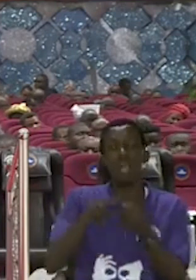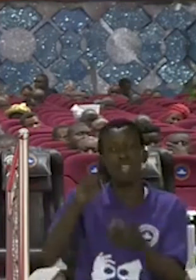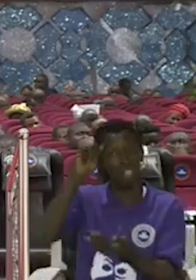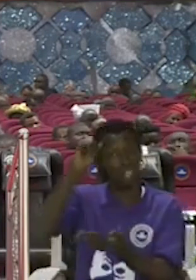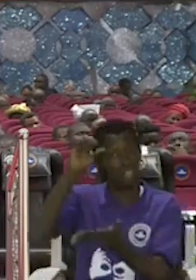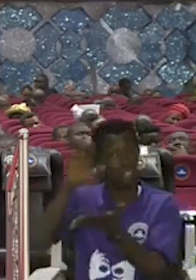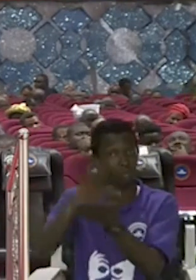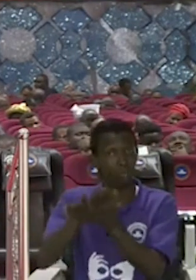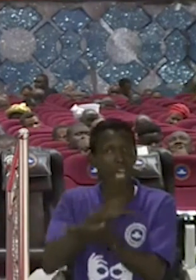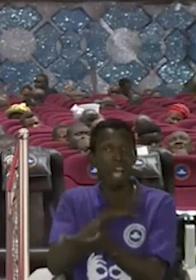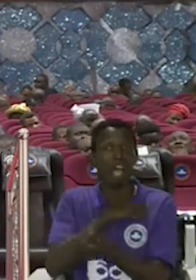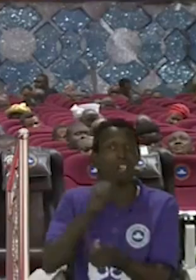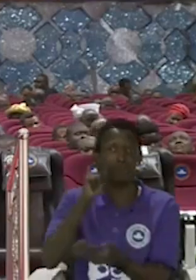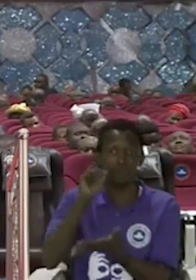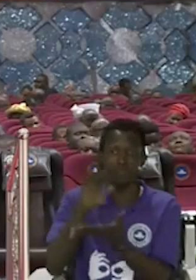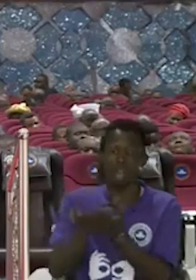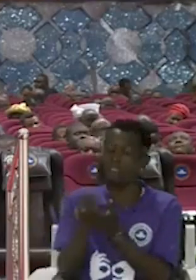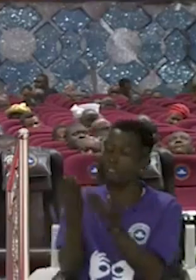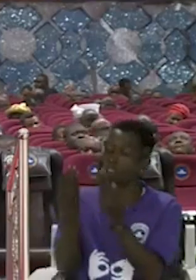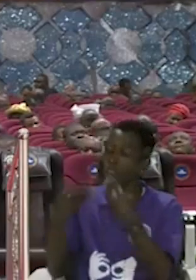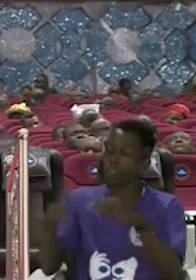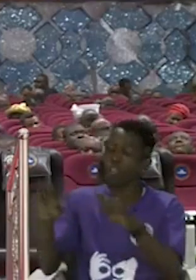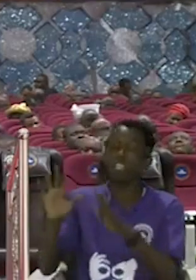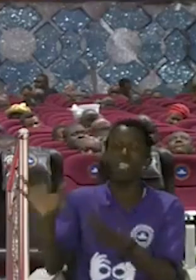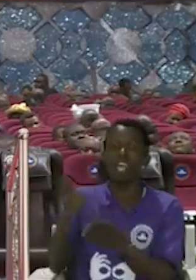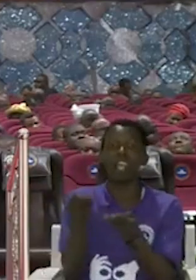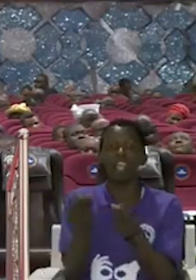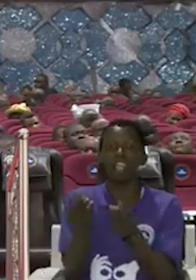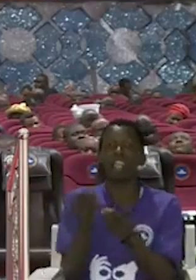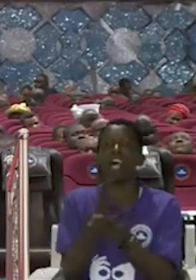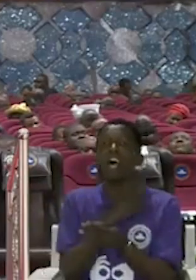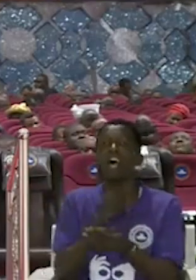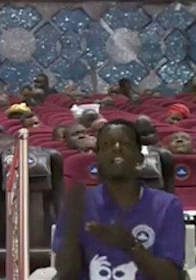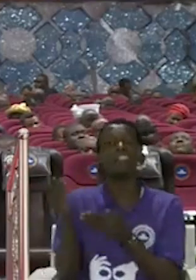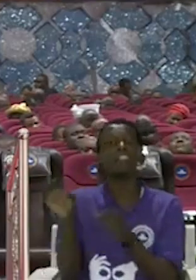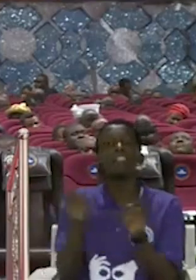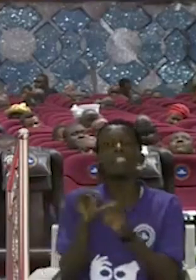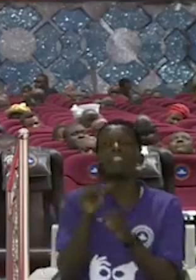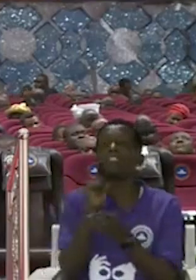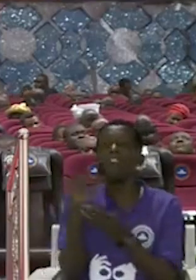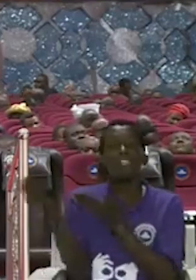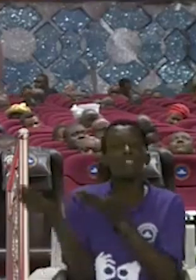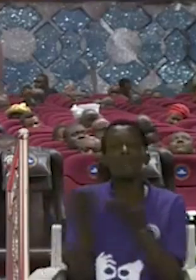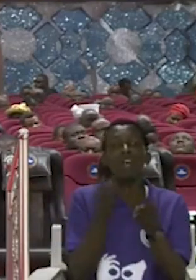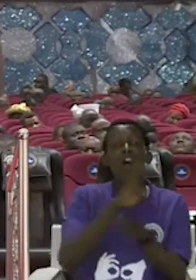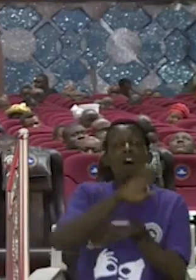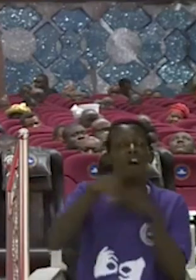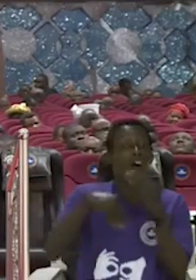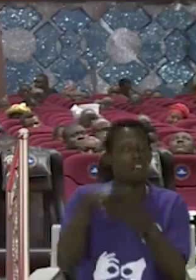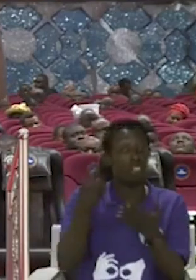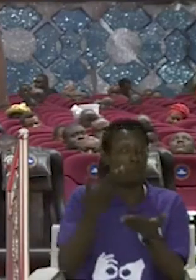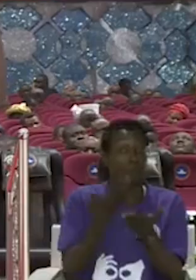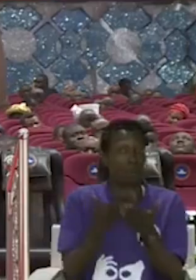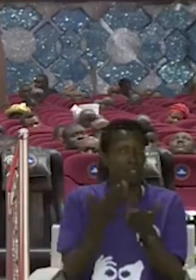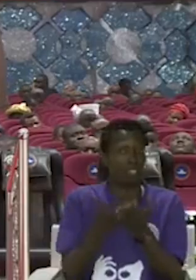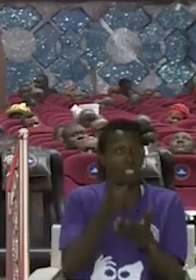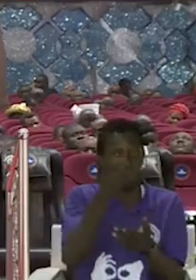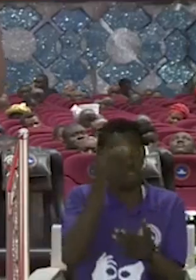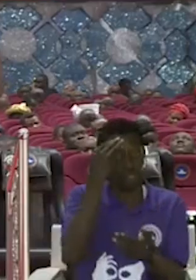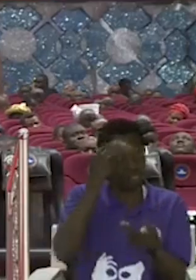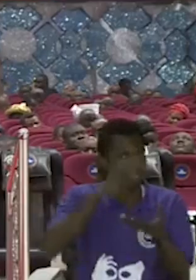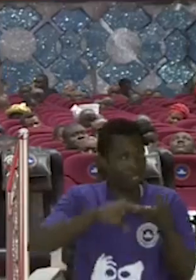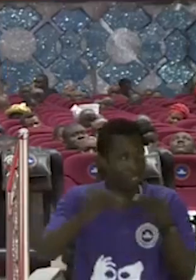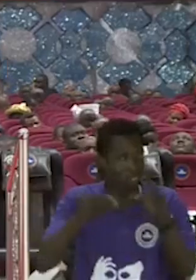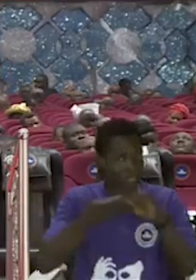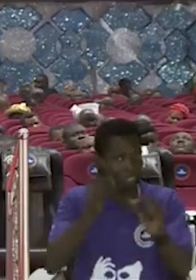sold their land and didn't bring all the money. I'm sure you know the story. What's